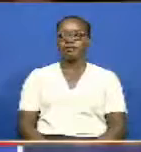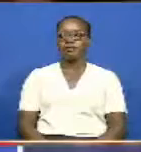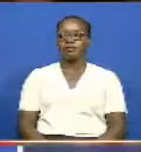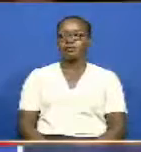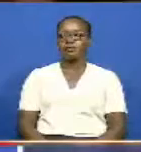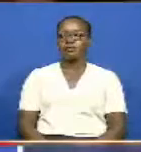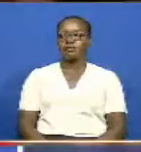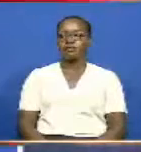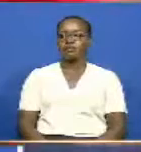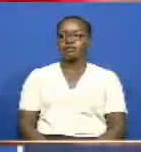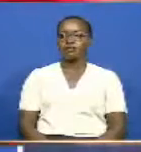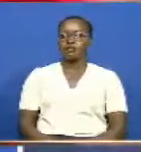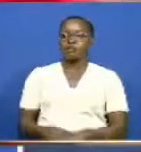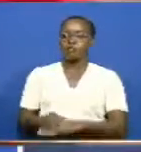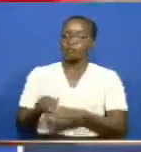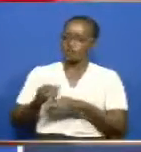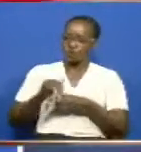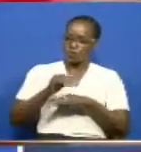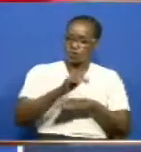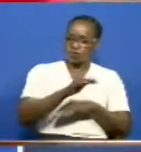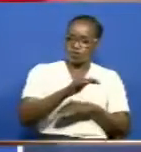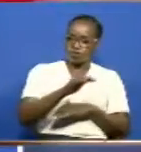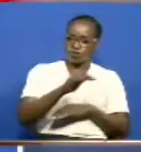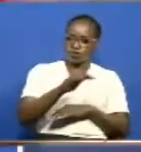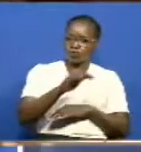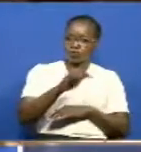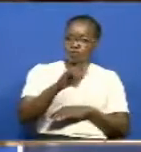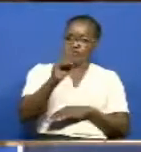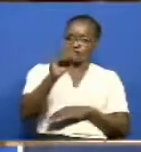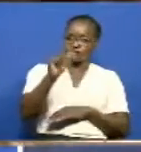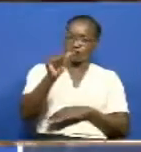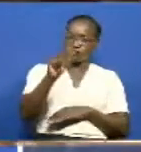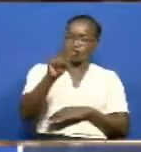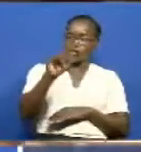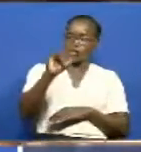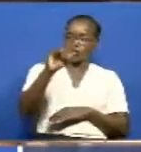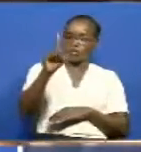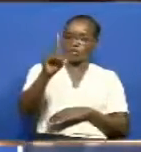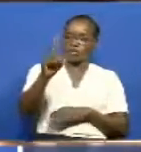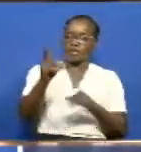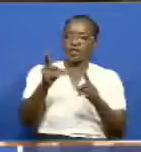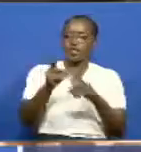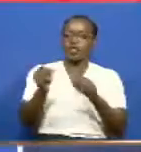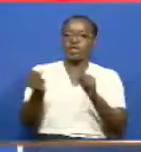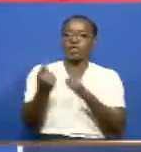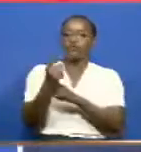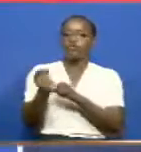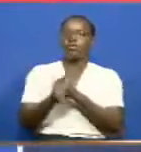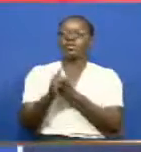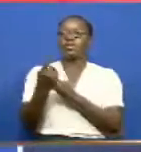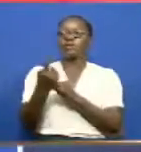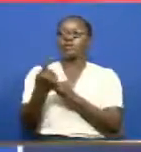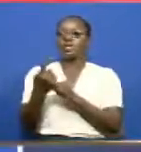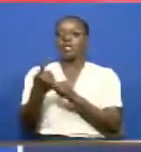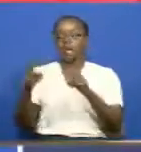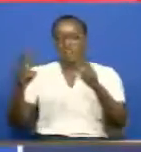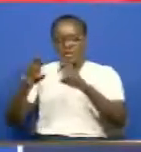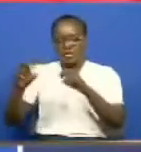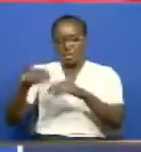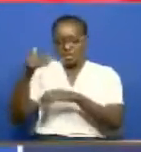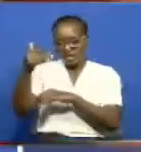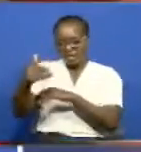The exit of David Maraga's Chief Justice on the 11th of January this year marked the start of the search for the country's next